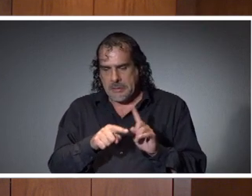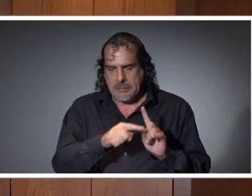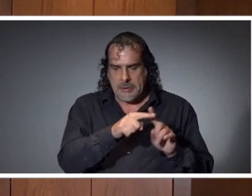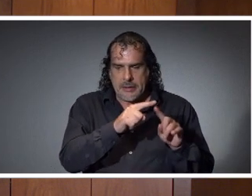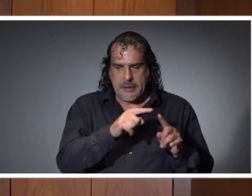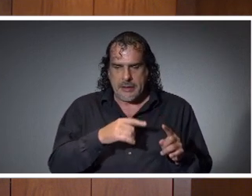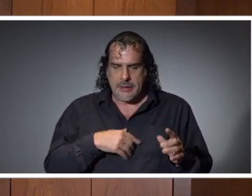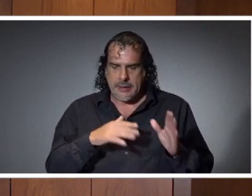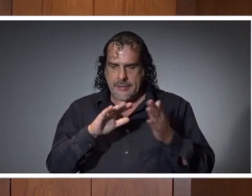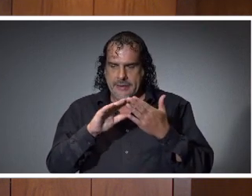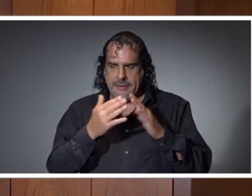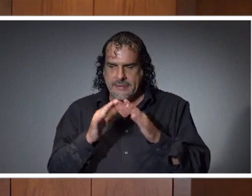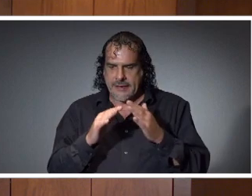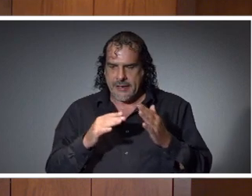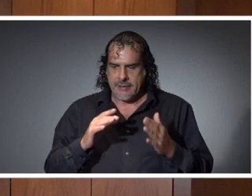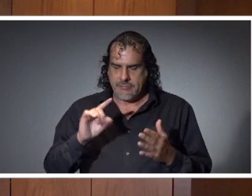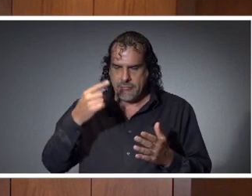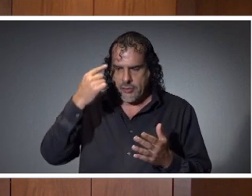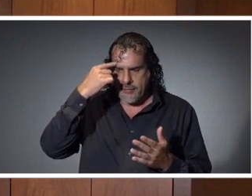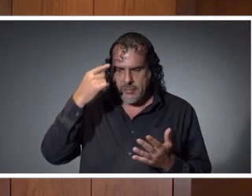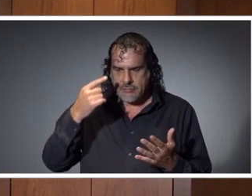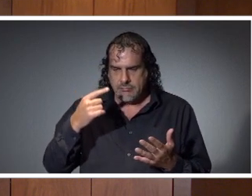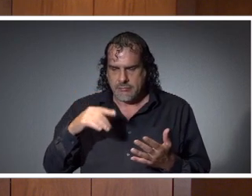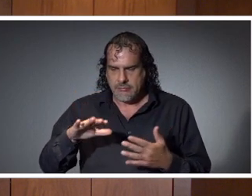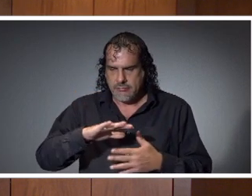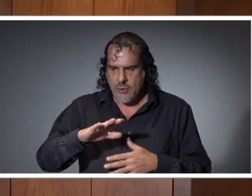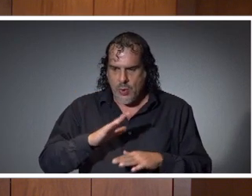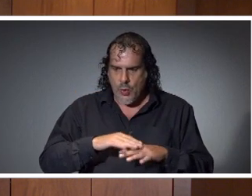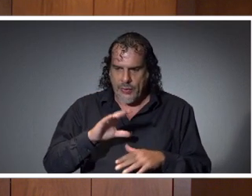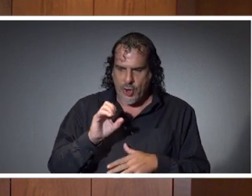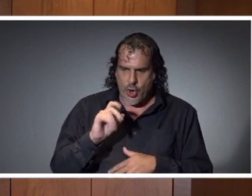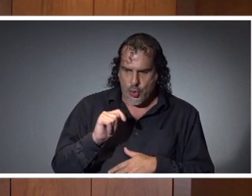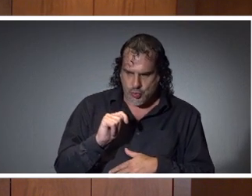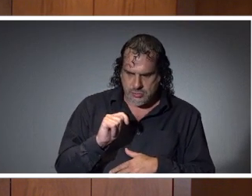city governments, officials down here on the coast,